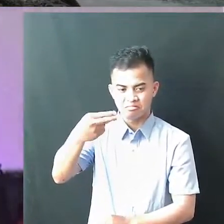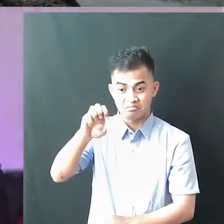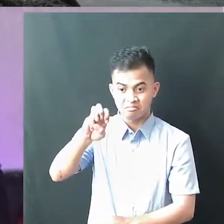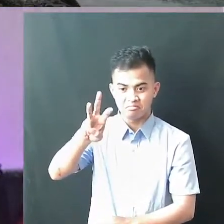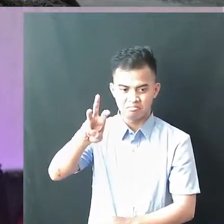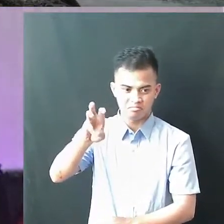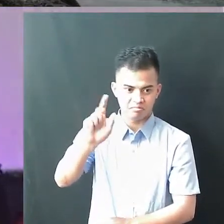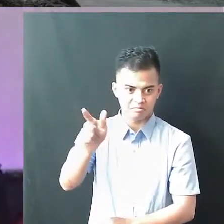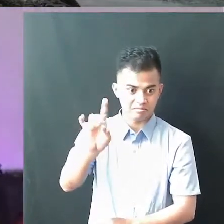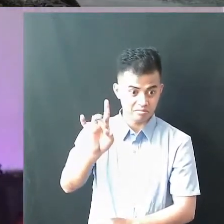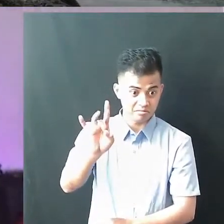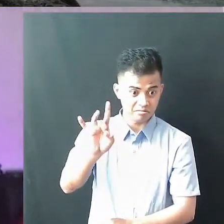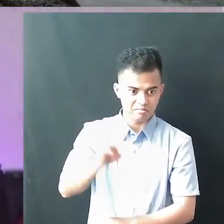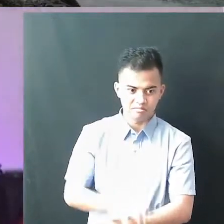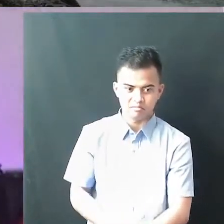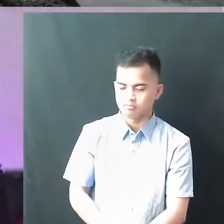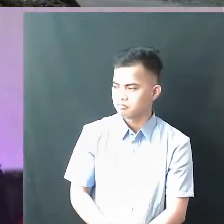Matthew 28.